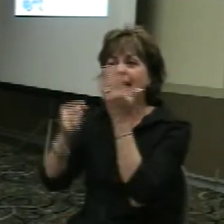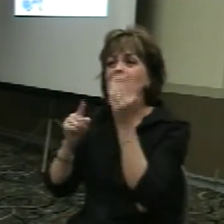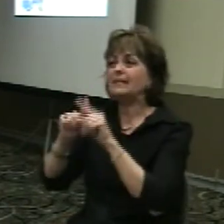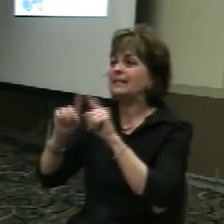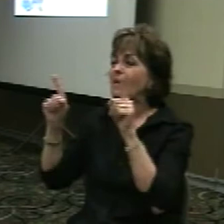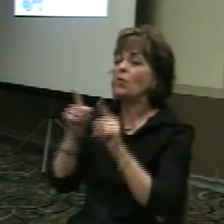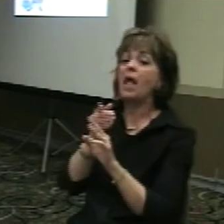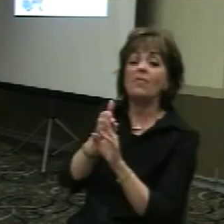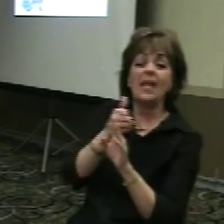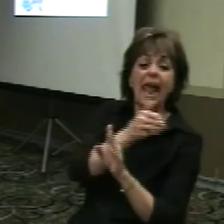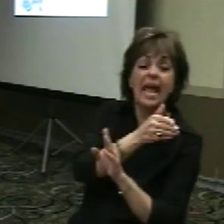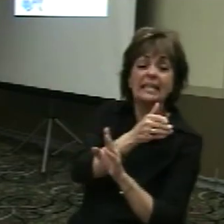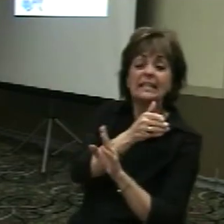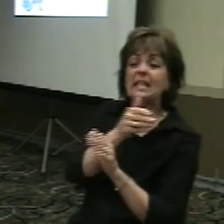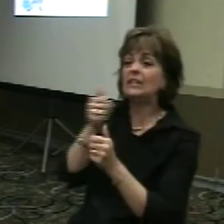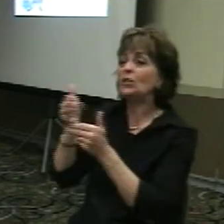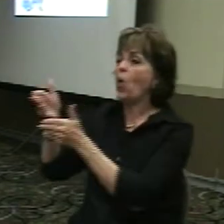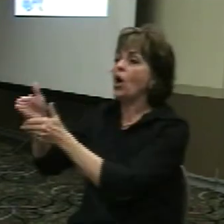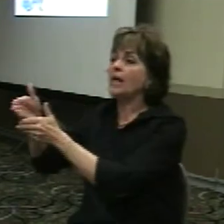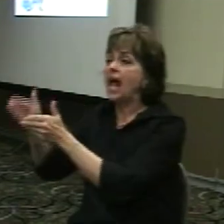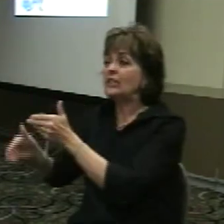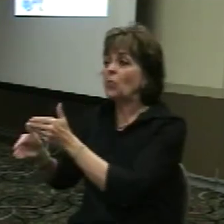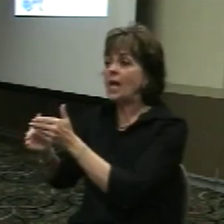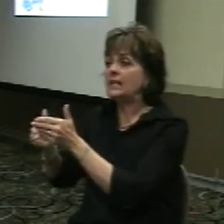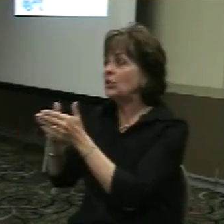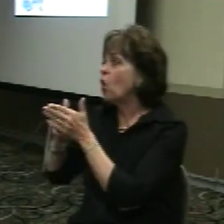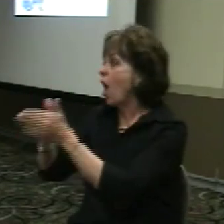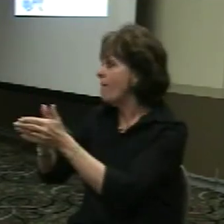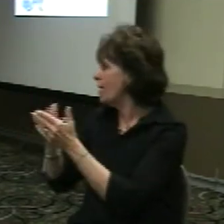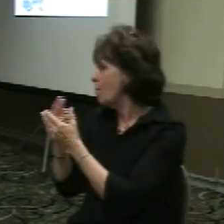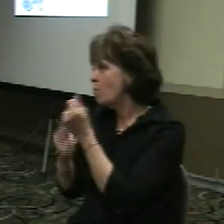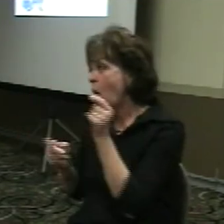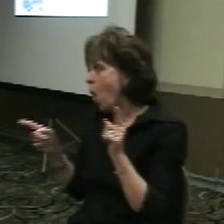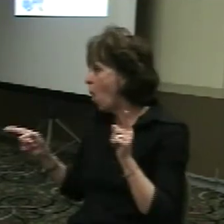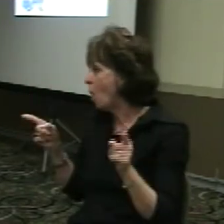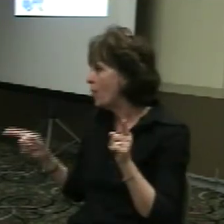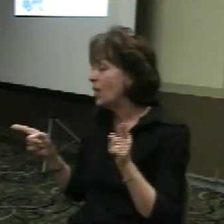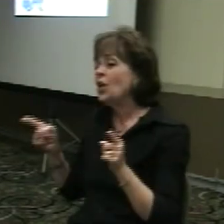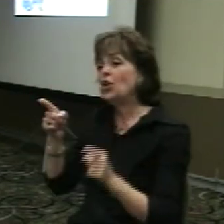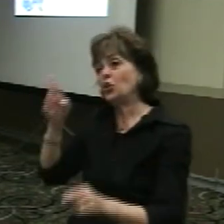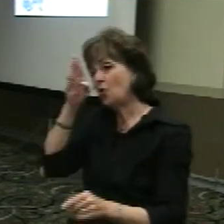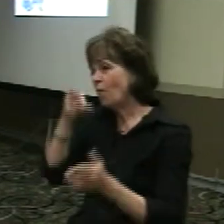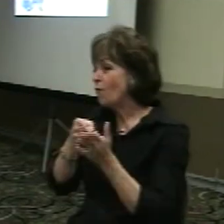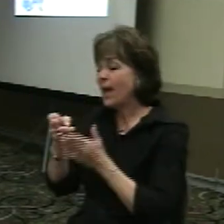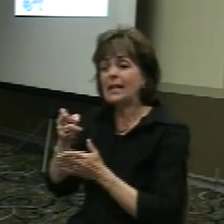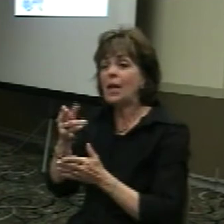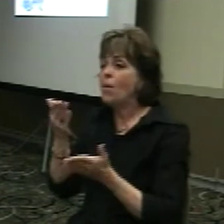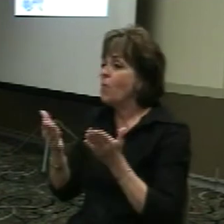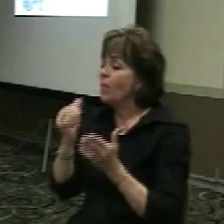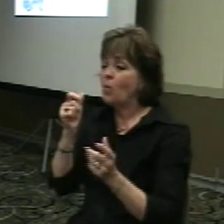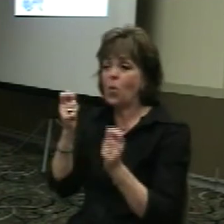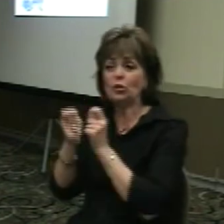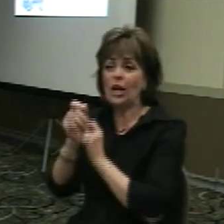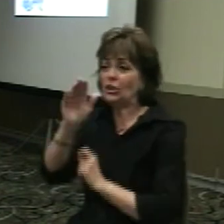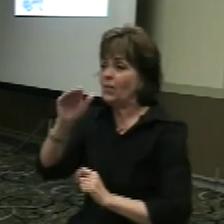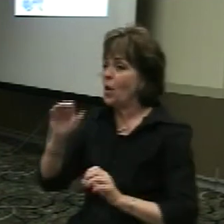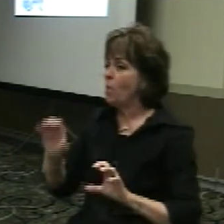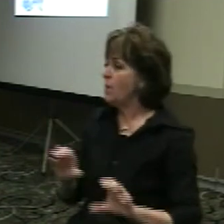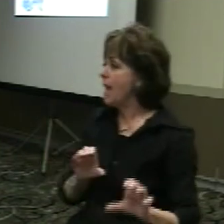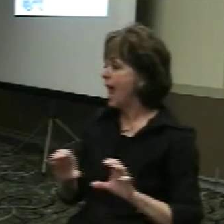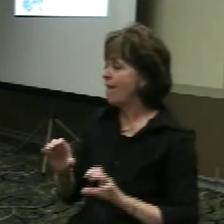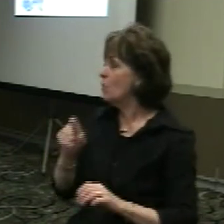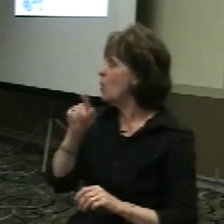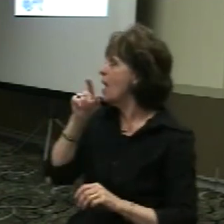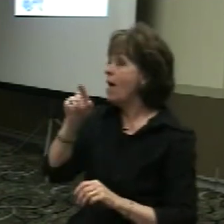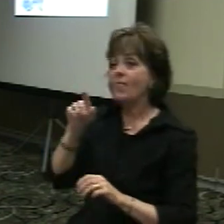the antecedents or the consequences, and most oftentimes both, you, quite frankly, are probably not going to change that child's behavior. That